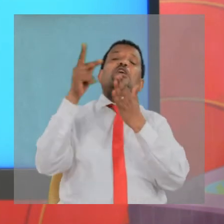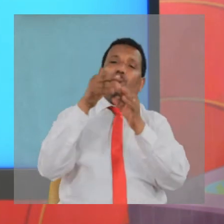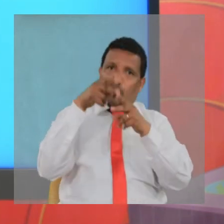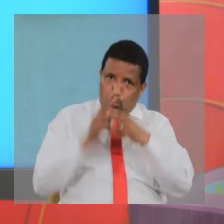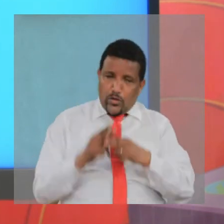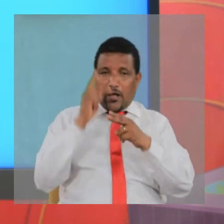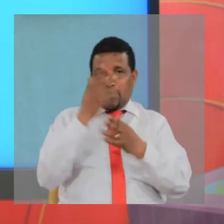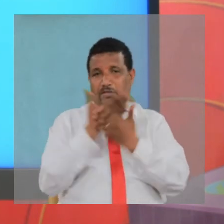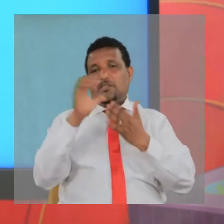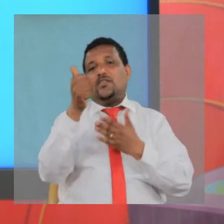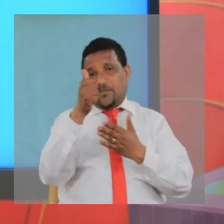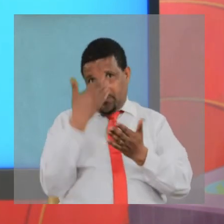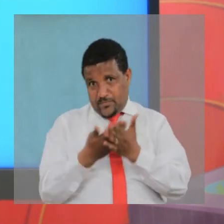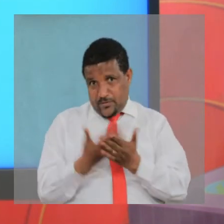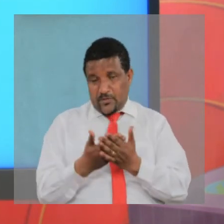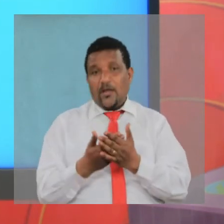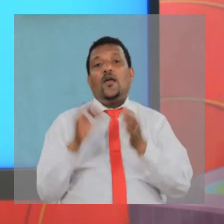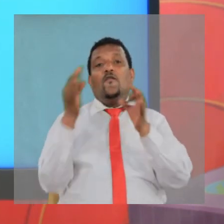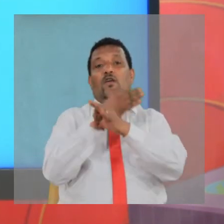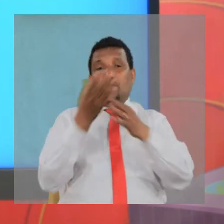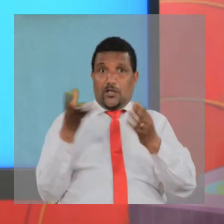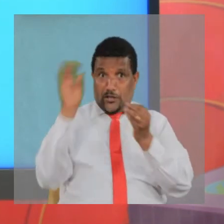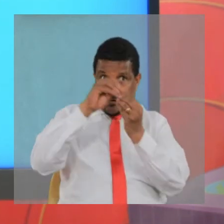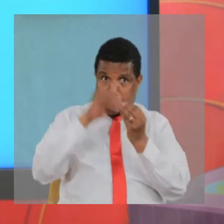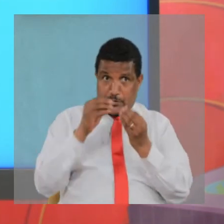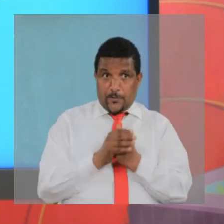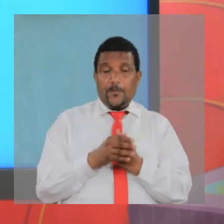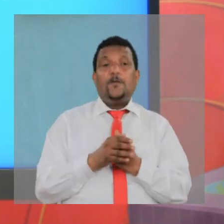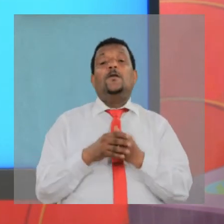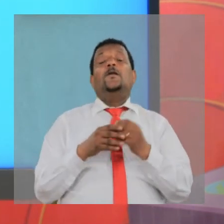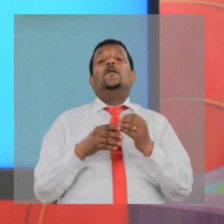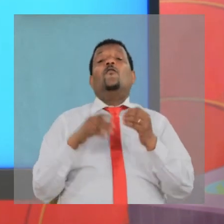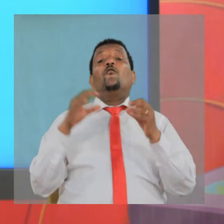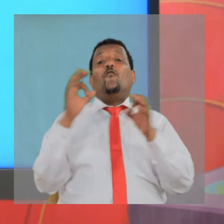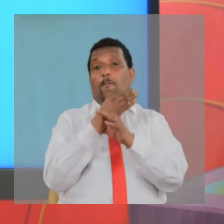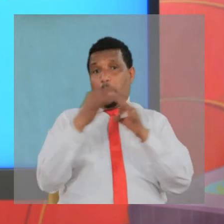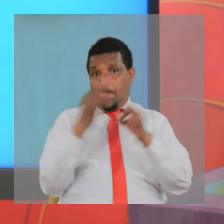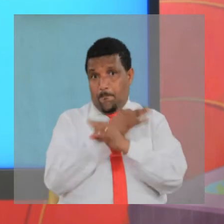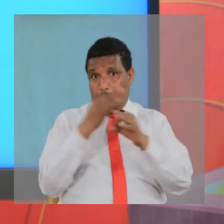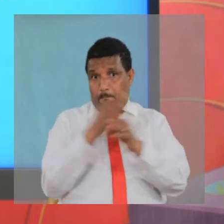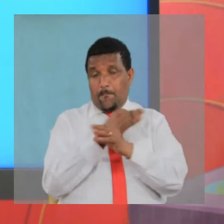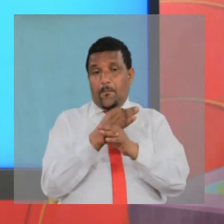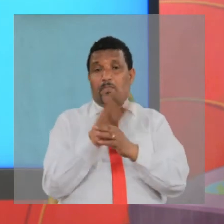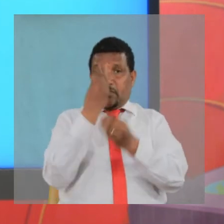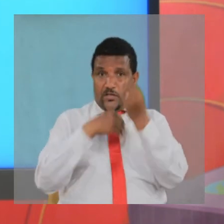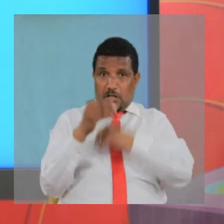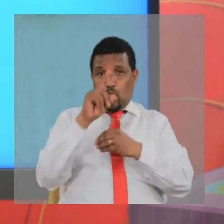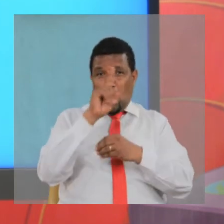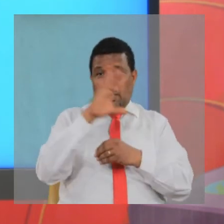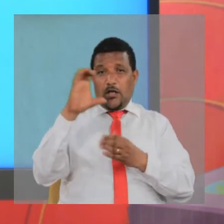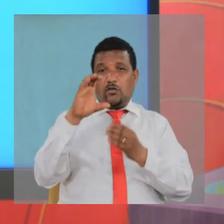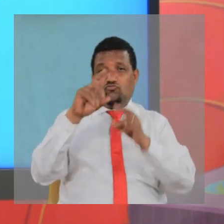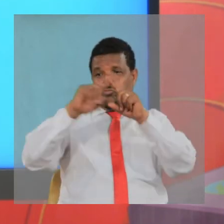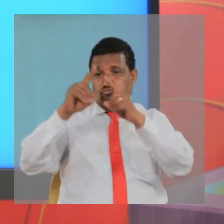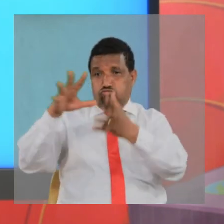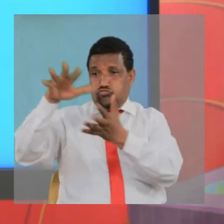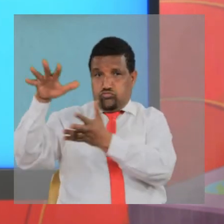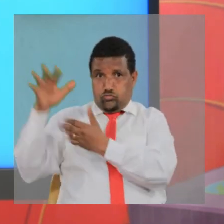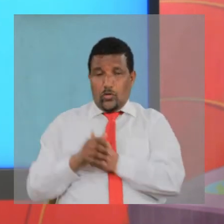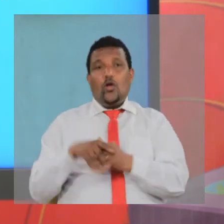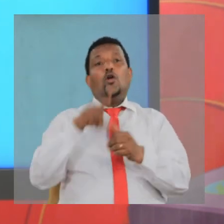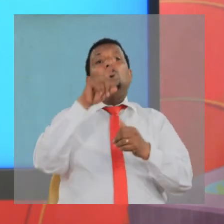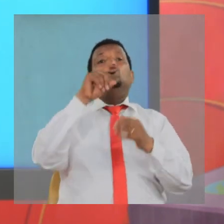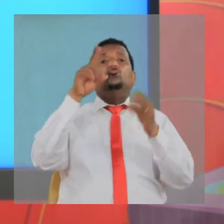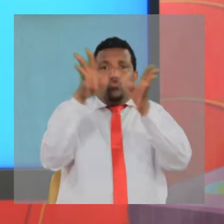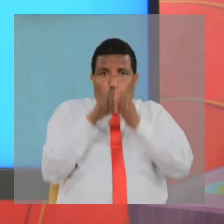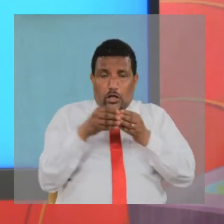of something is per 10, and if the firm sells 100 units, the total revenue is